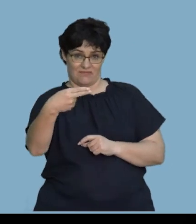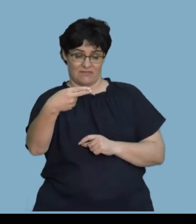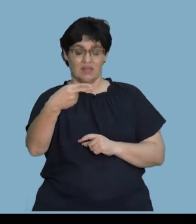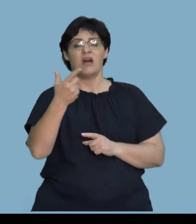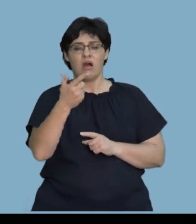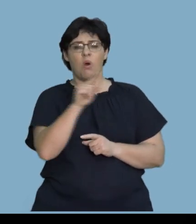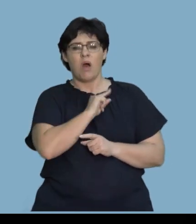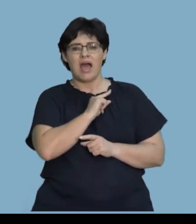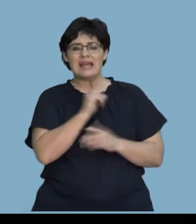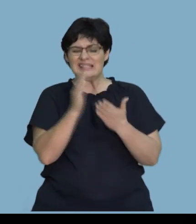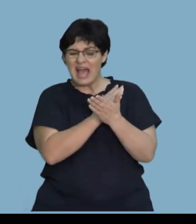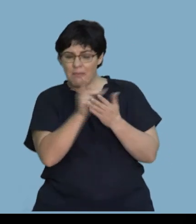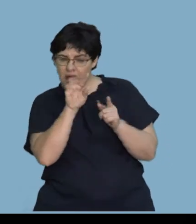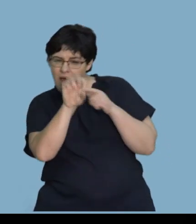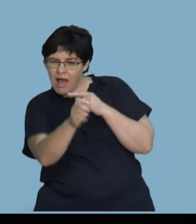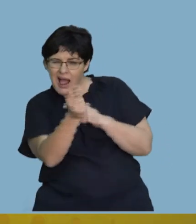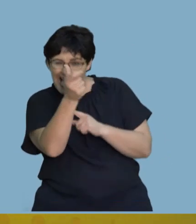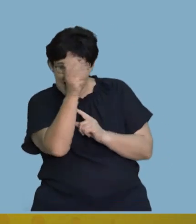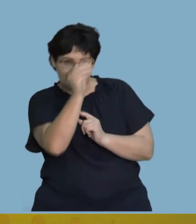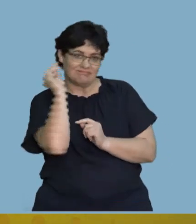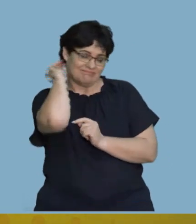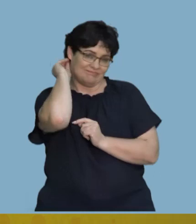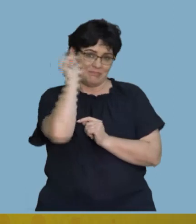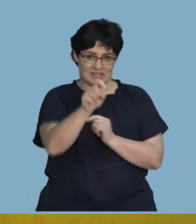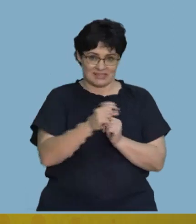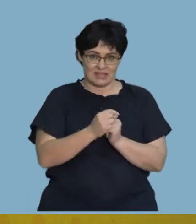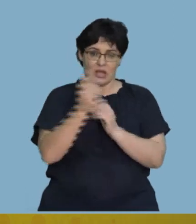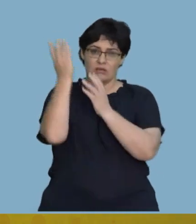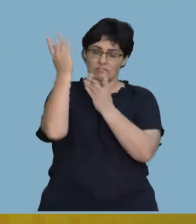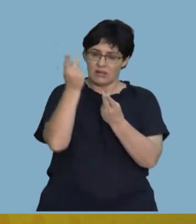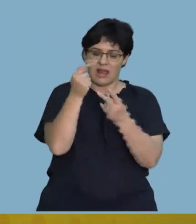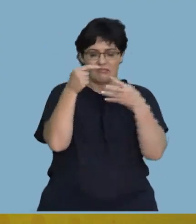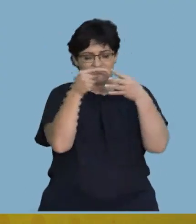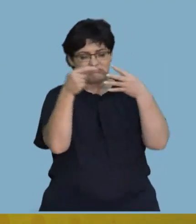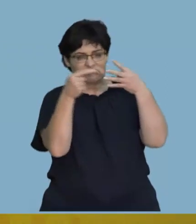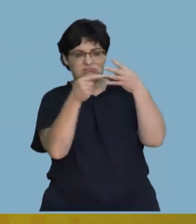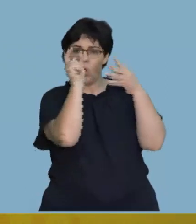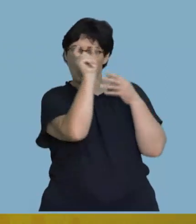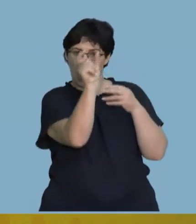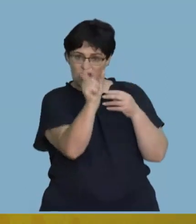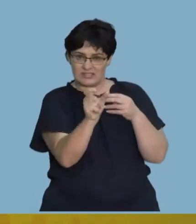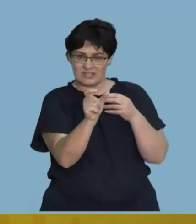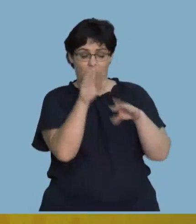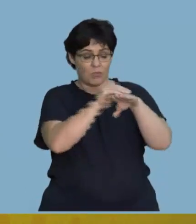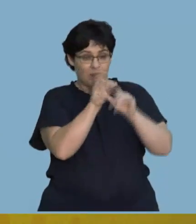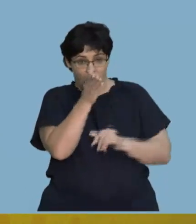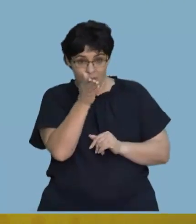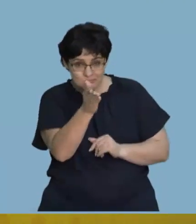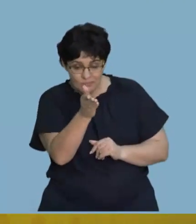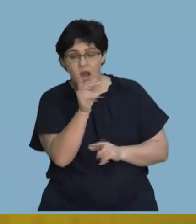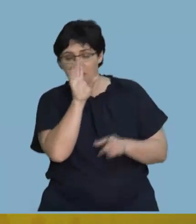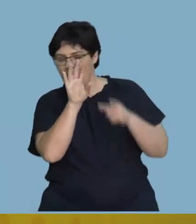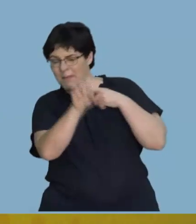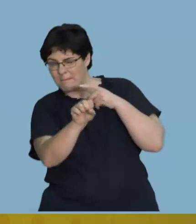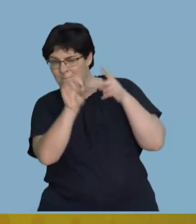some of the legal things that you need to bear in mind, that there will be those key terms within the context of the problem that you need to pay careful